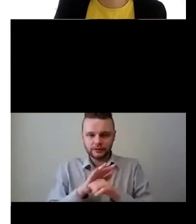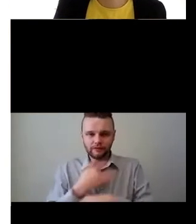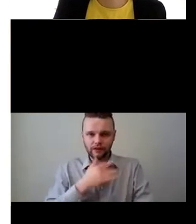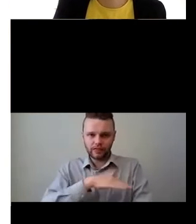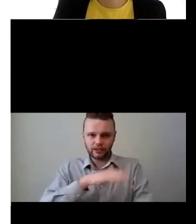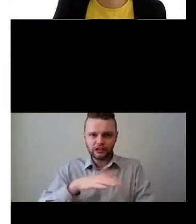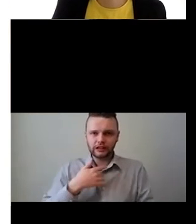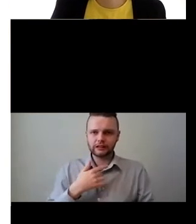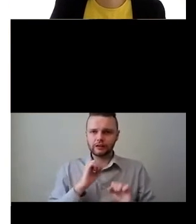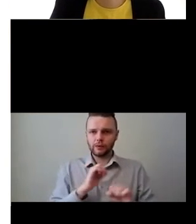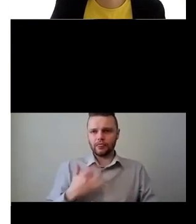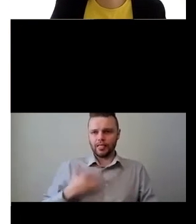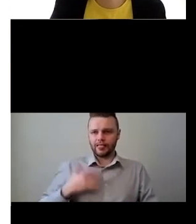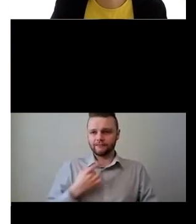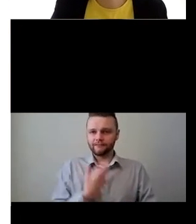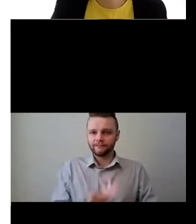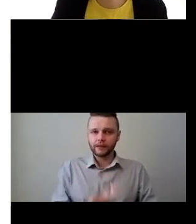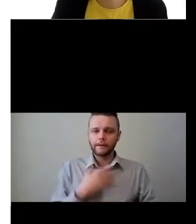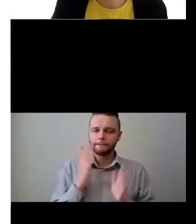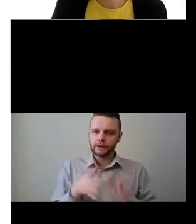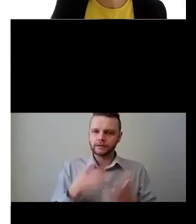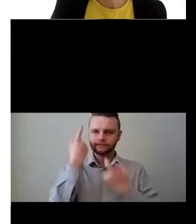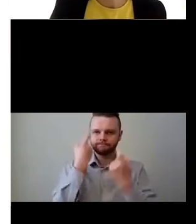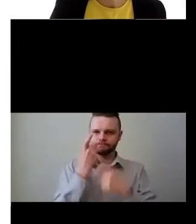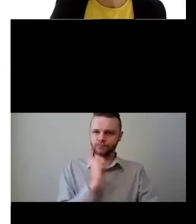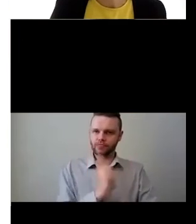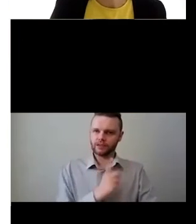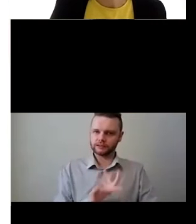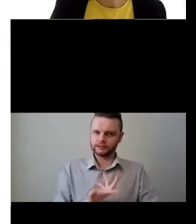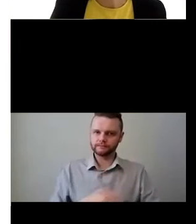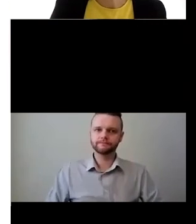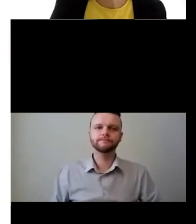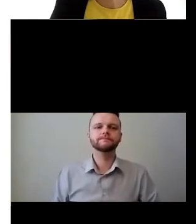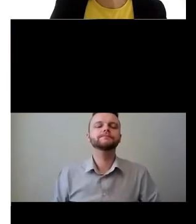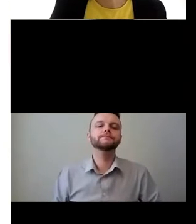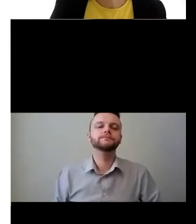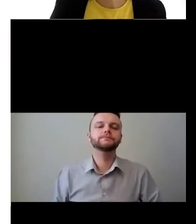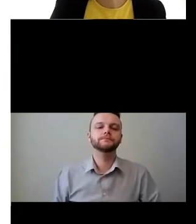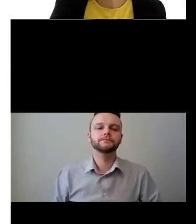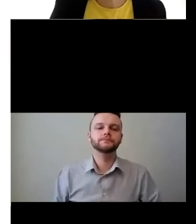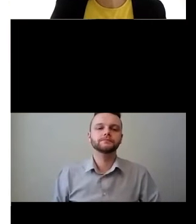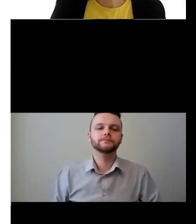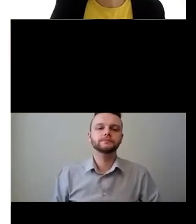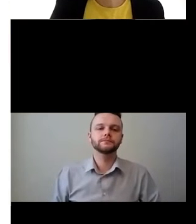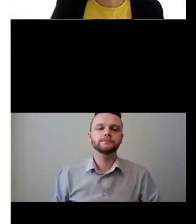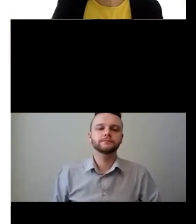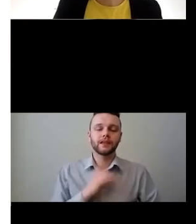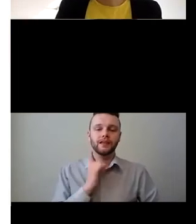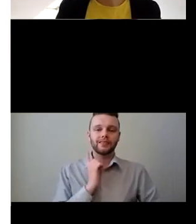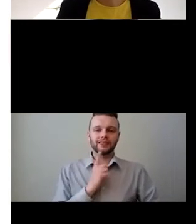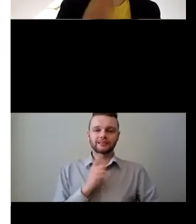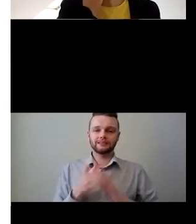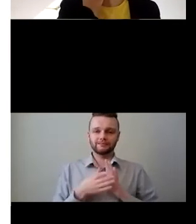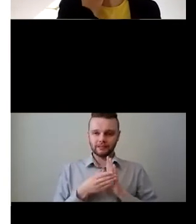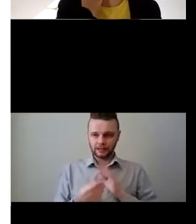especially in which the child is living, must be considered. And like in this case, in